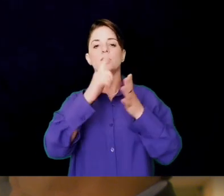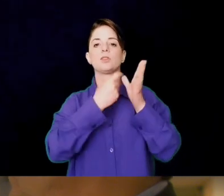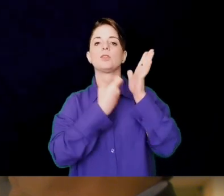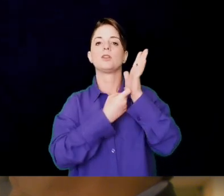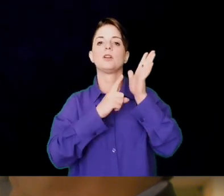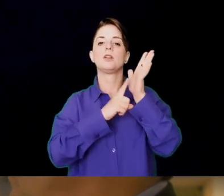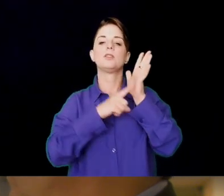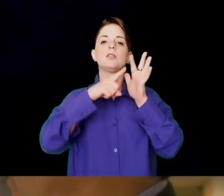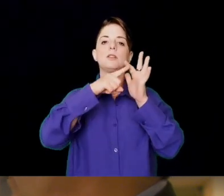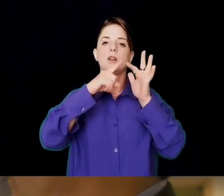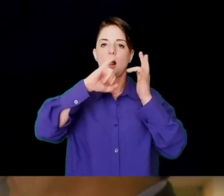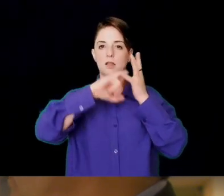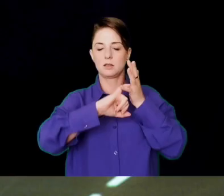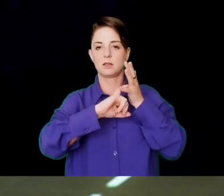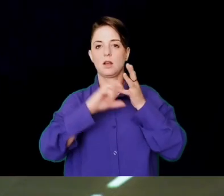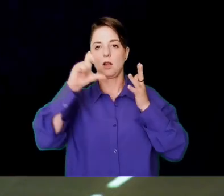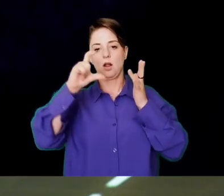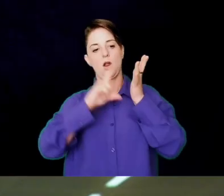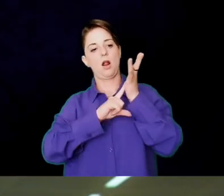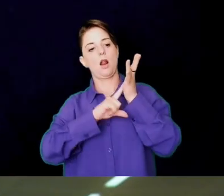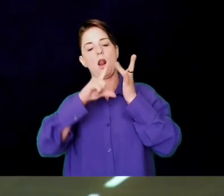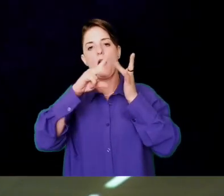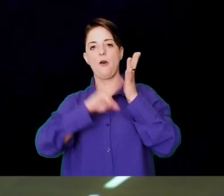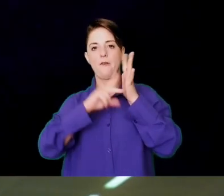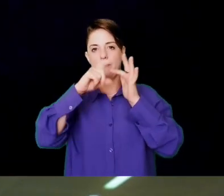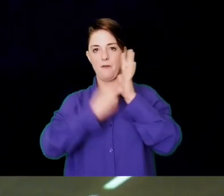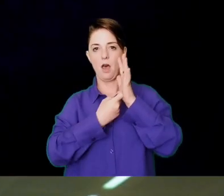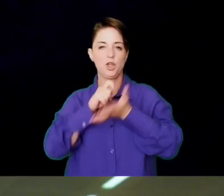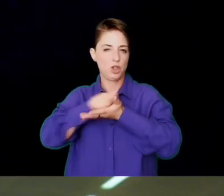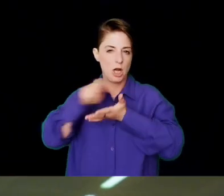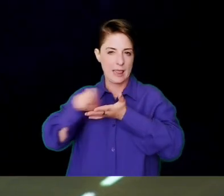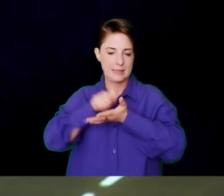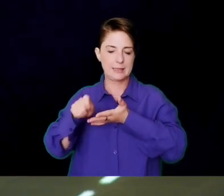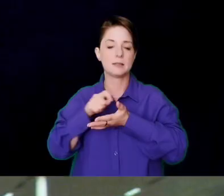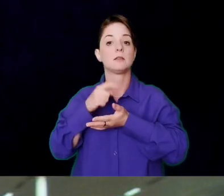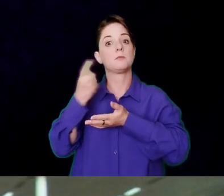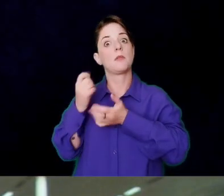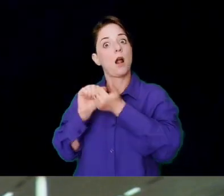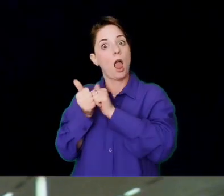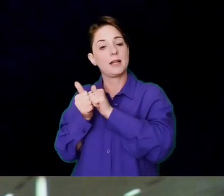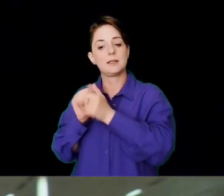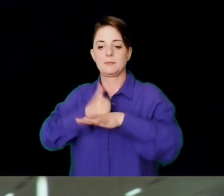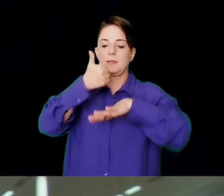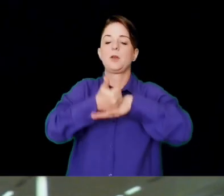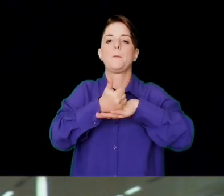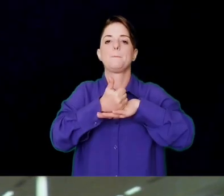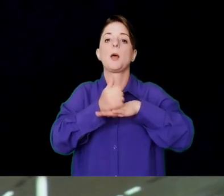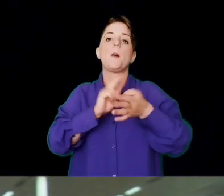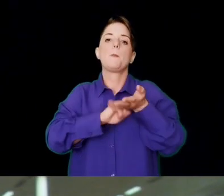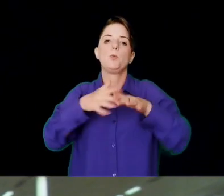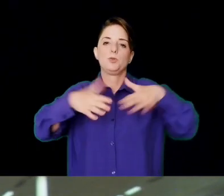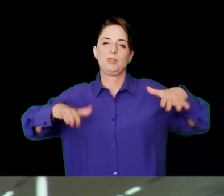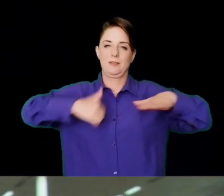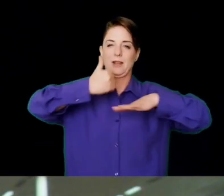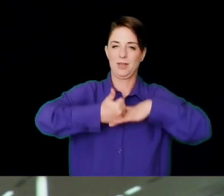been a journalist at the Daily Telegraph at the time the fishing grounds in Lyme were closed. He and some media colleagues went on to set up the Blue